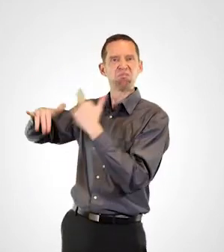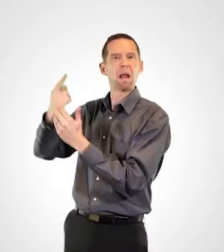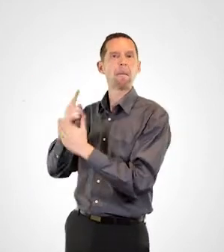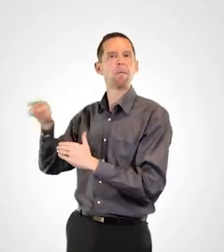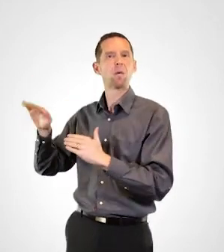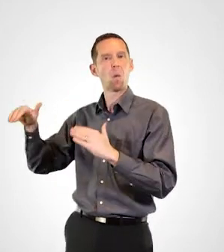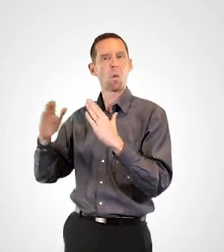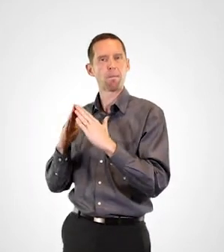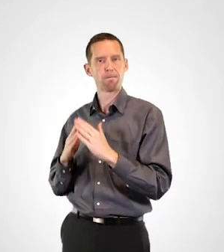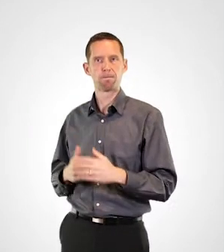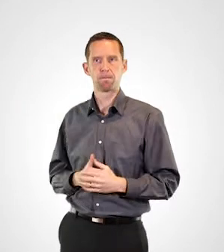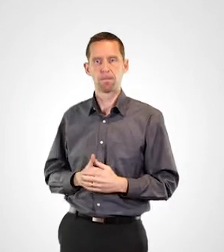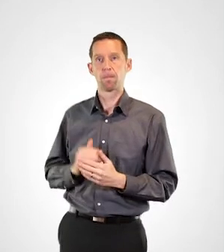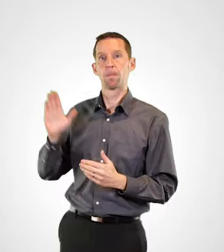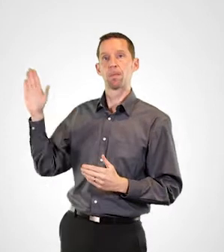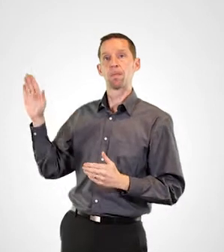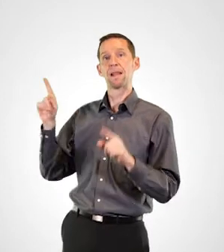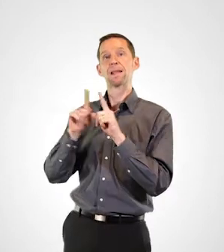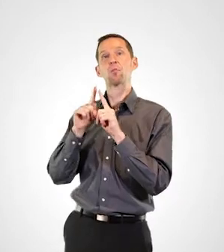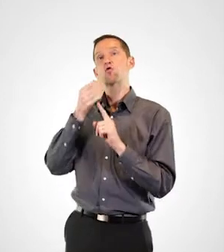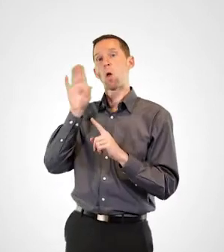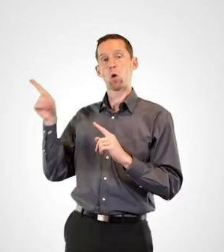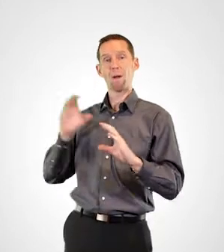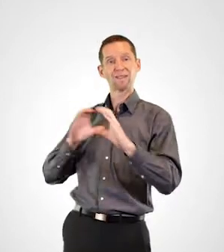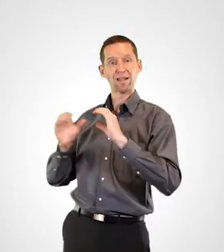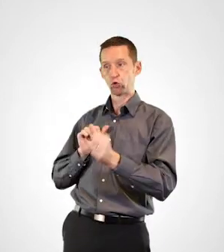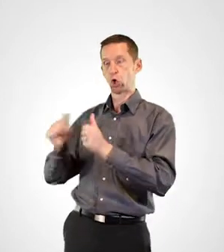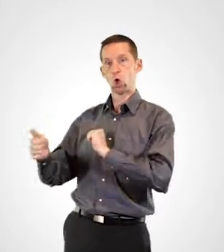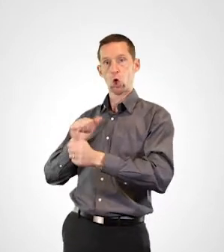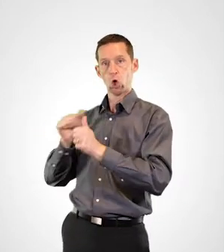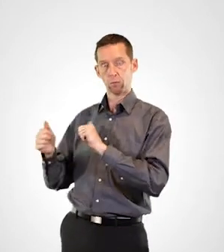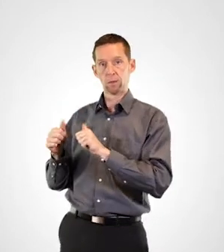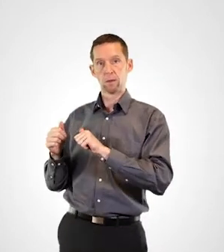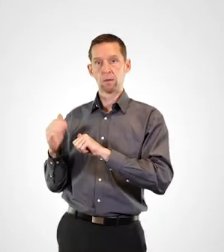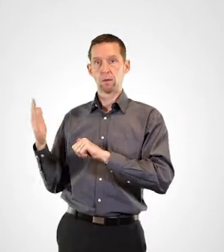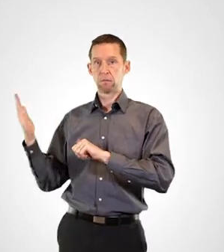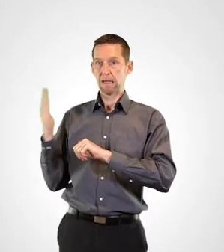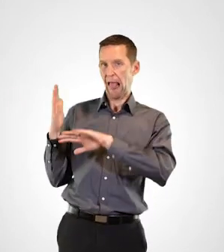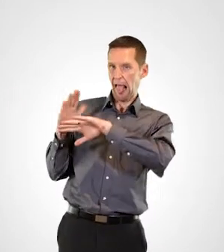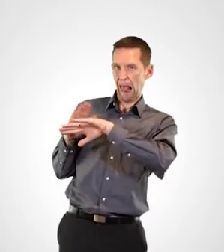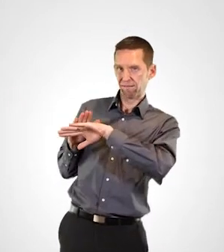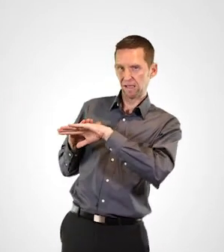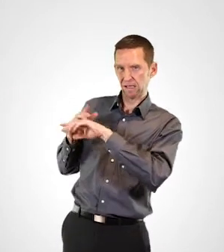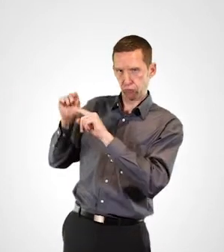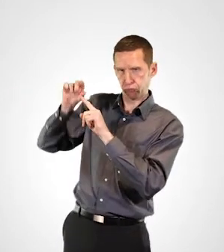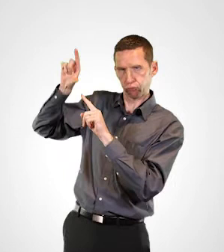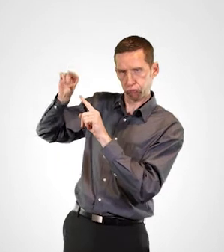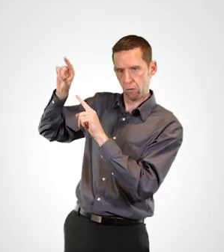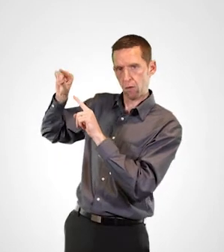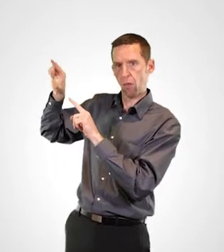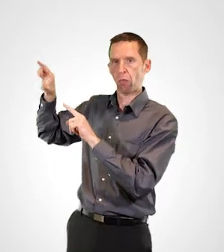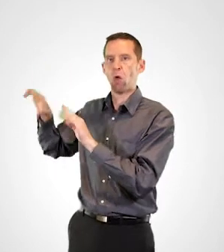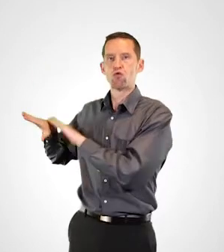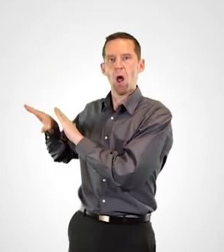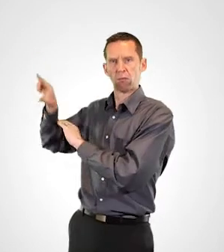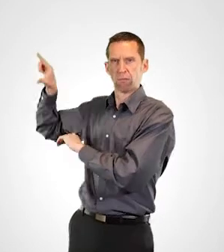there. Same thing, same child, conversational turns, you see lots of bars on your left, not so many on your right, or you sort of see these